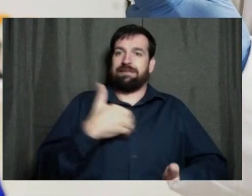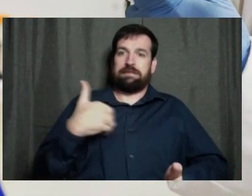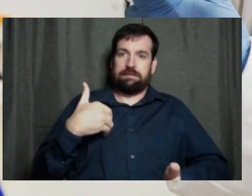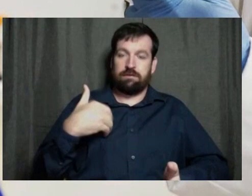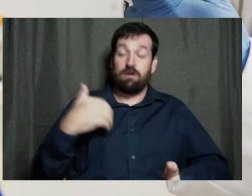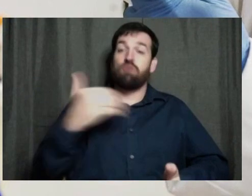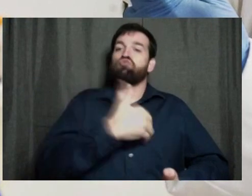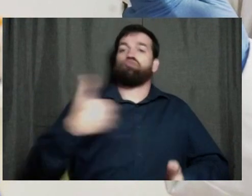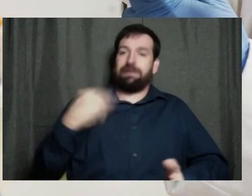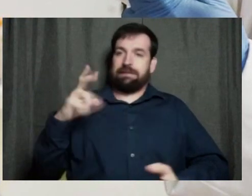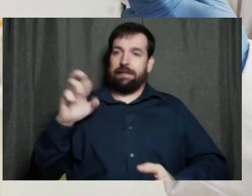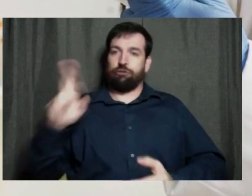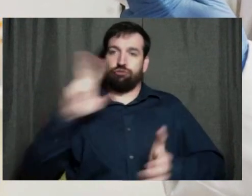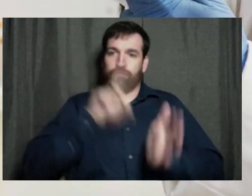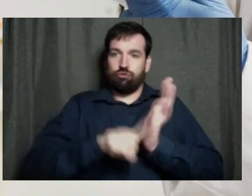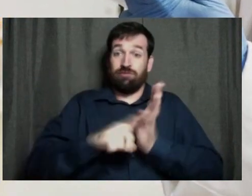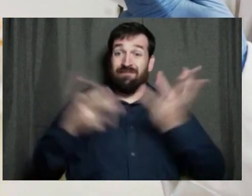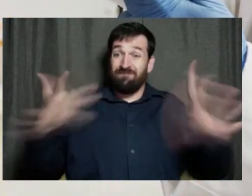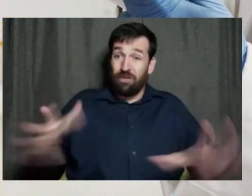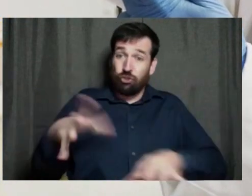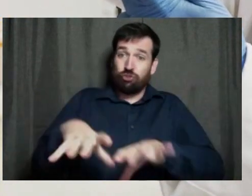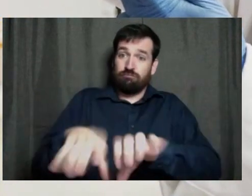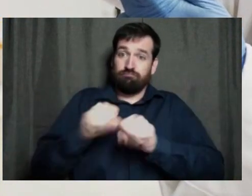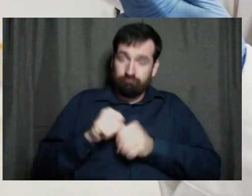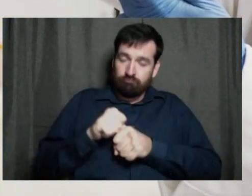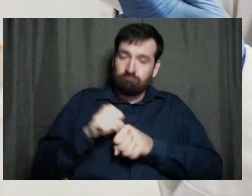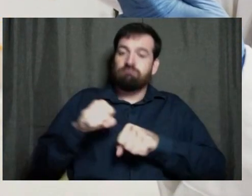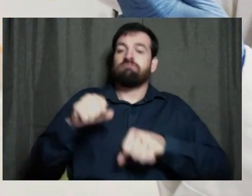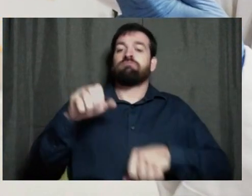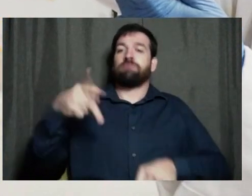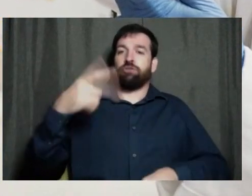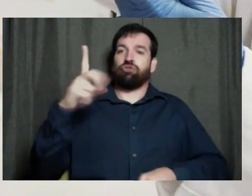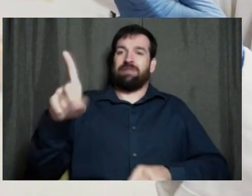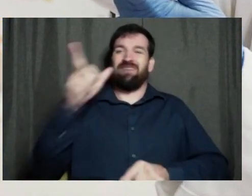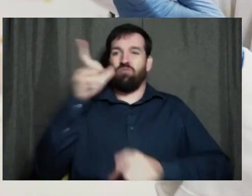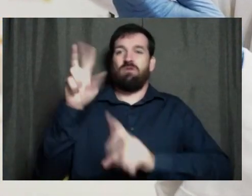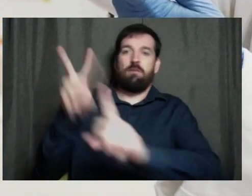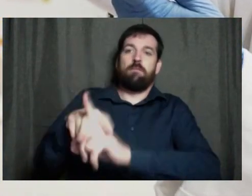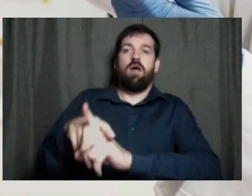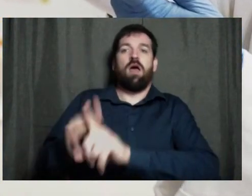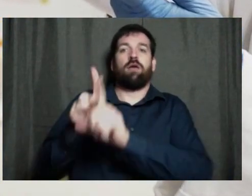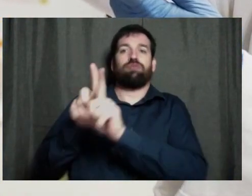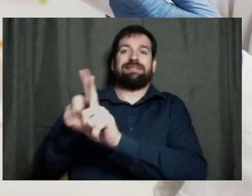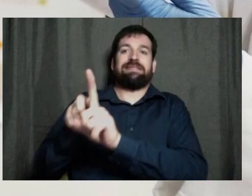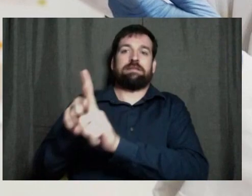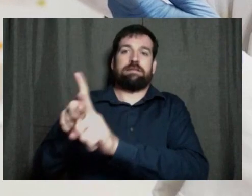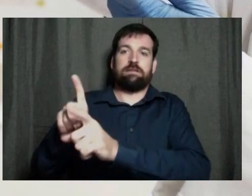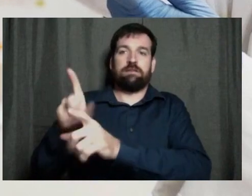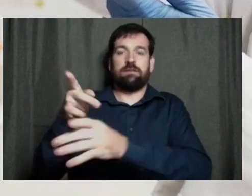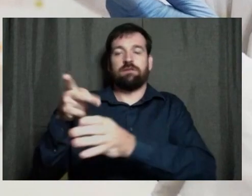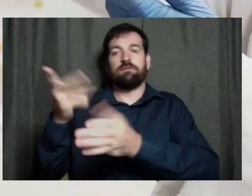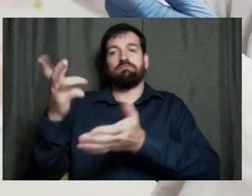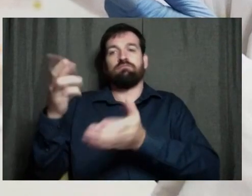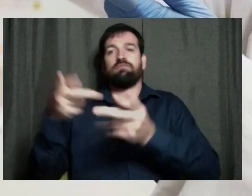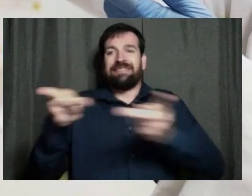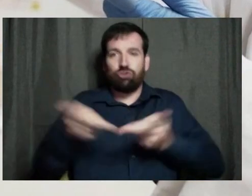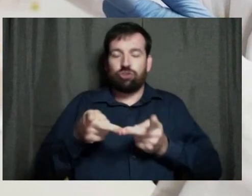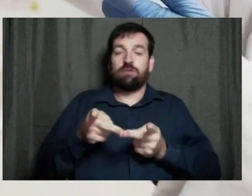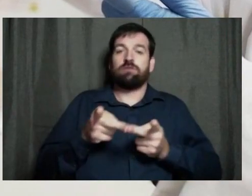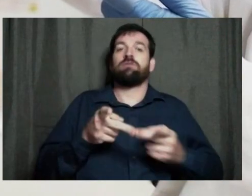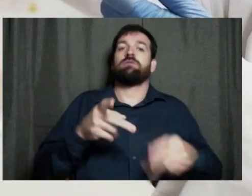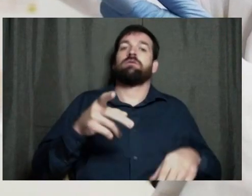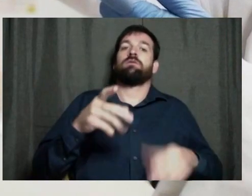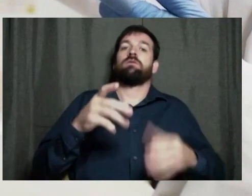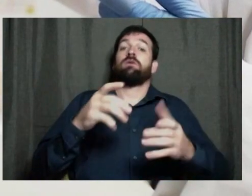getting her PhD at KUMC, Lauren plans to apply for a residency position in internal medicine, followed by a fellowship in